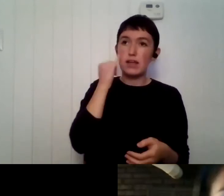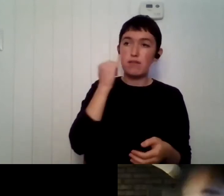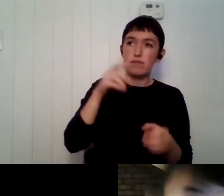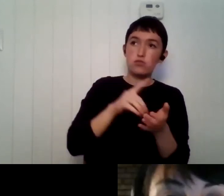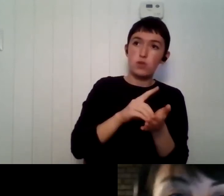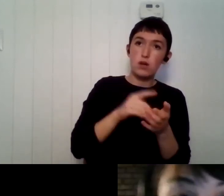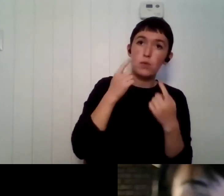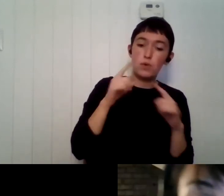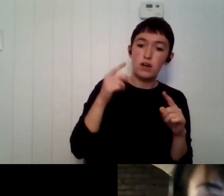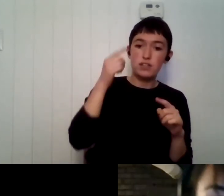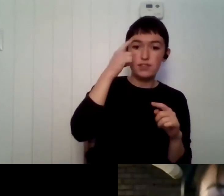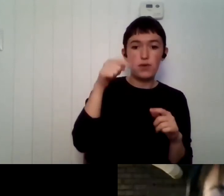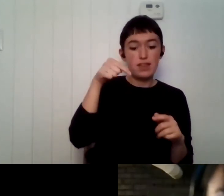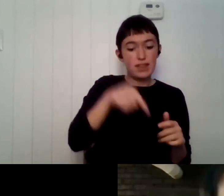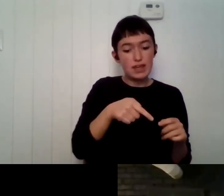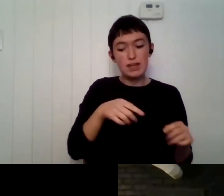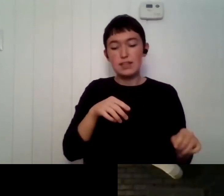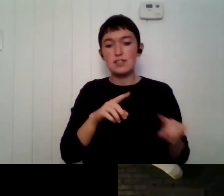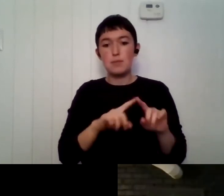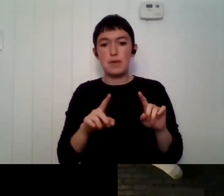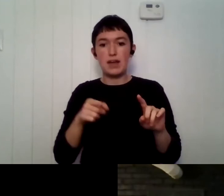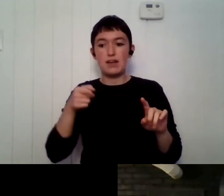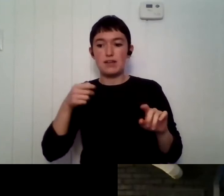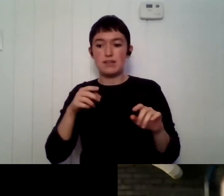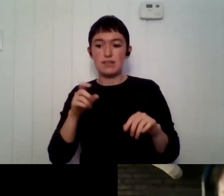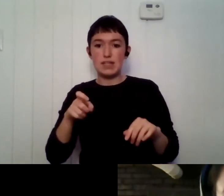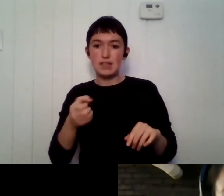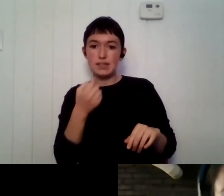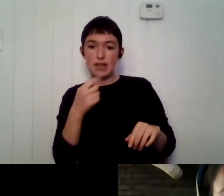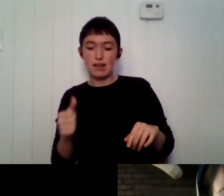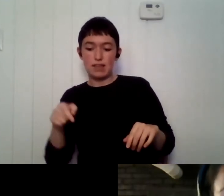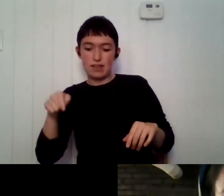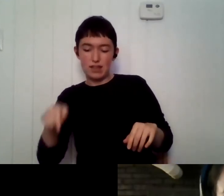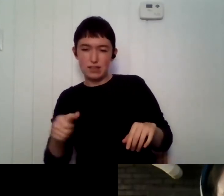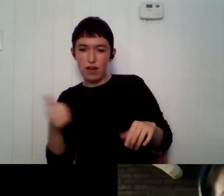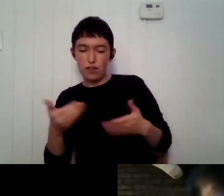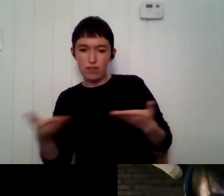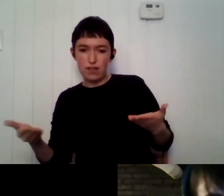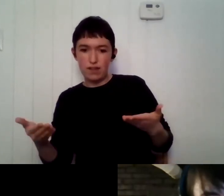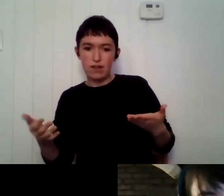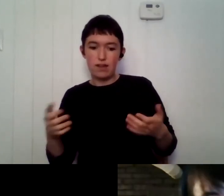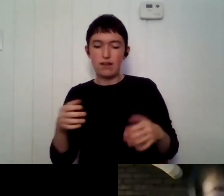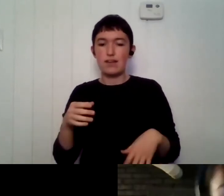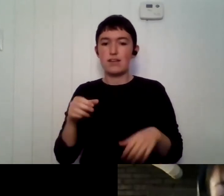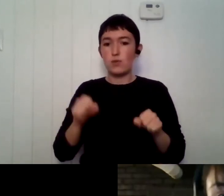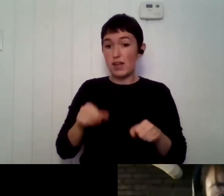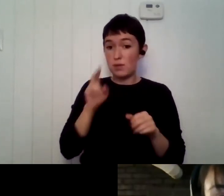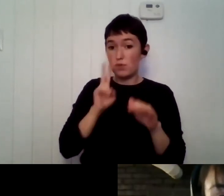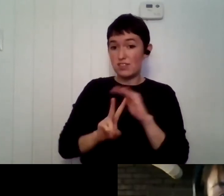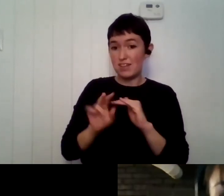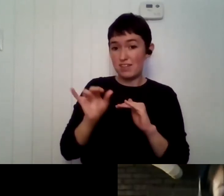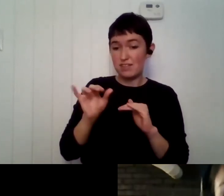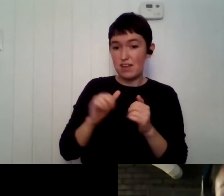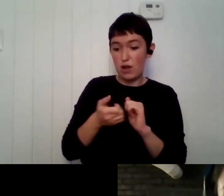gonna not work together? Yeah, this is another like big area of research in like AI applications to